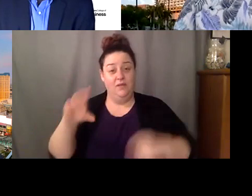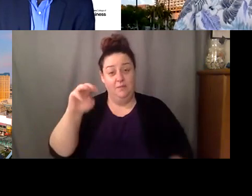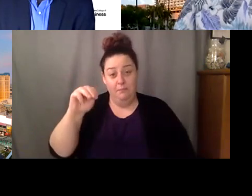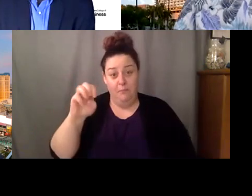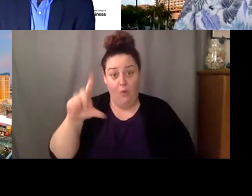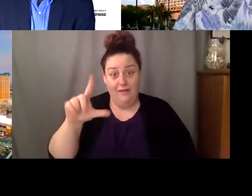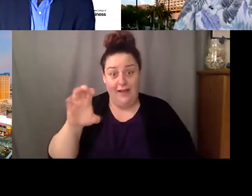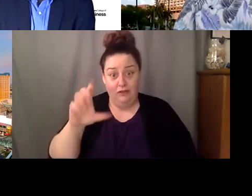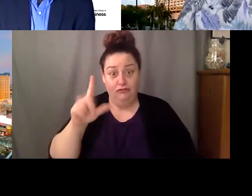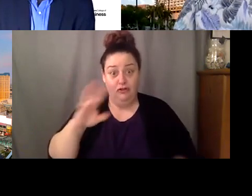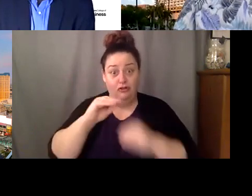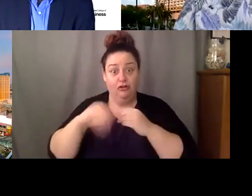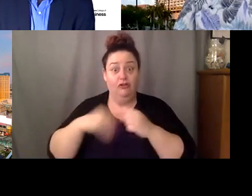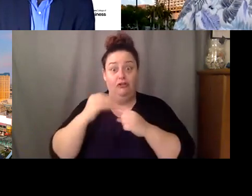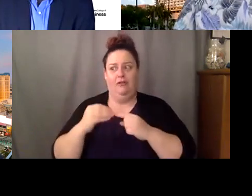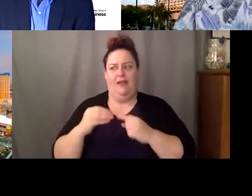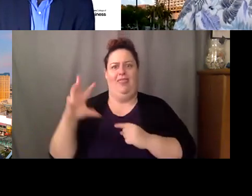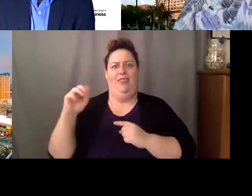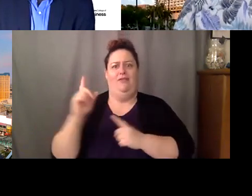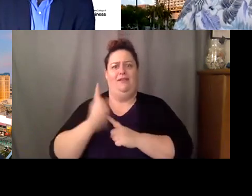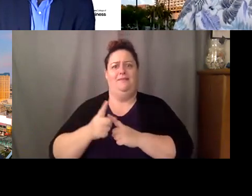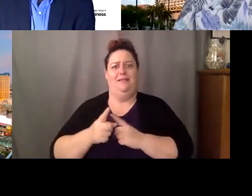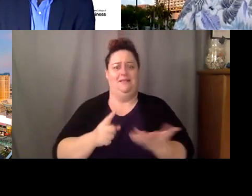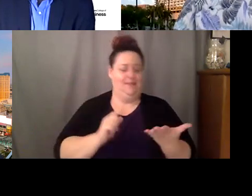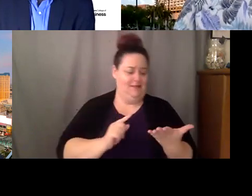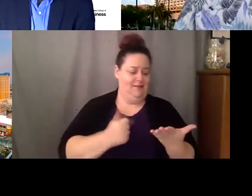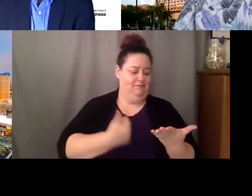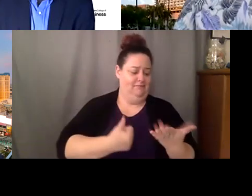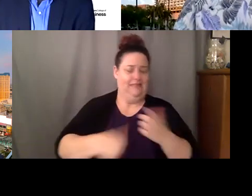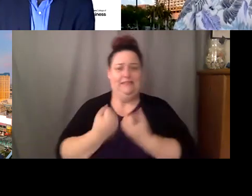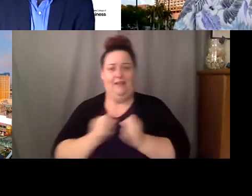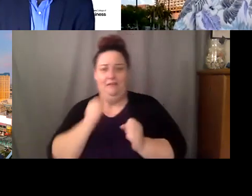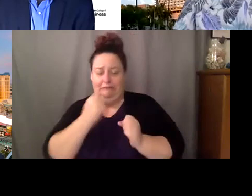rarely molecular done within 30 minutes, it was able to